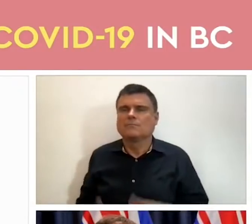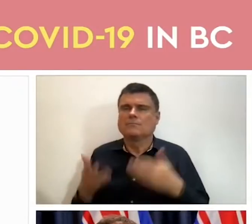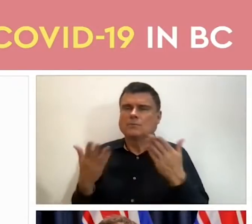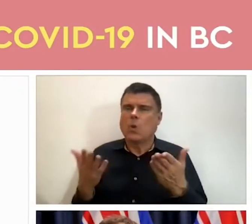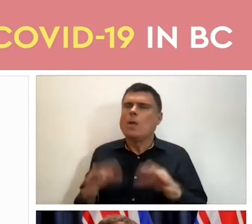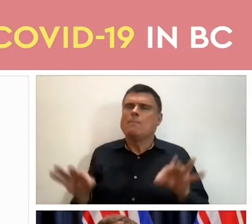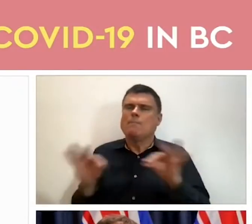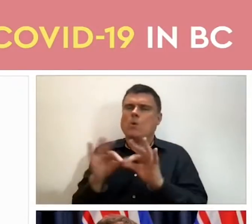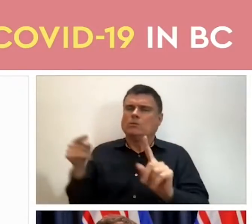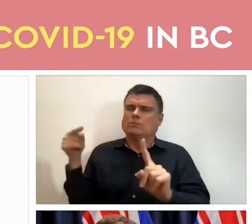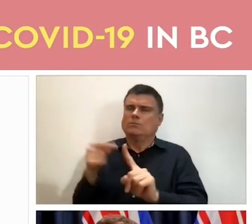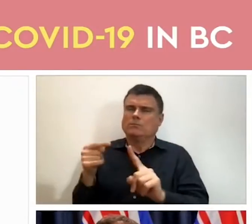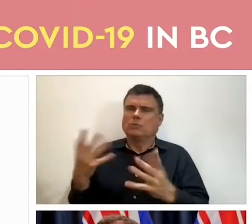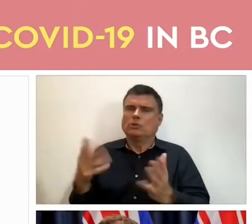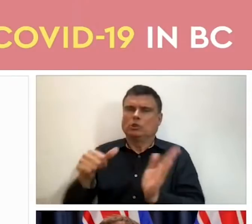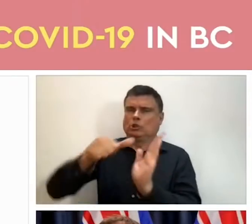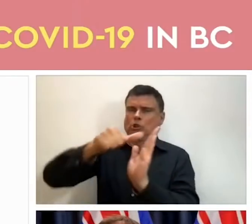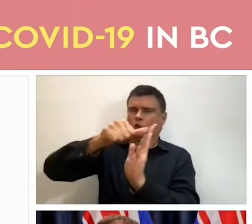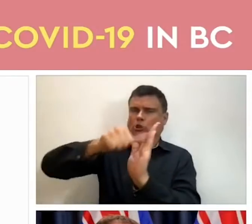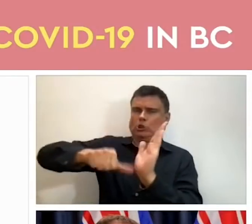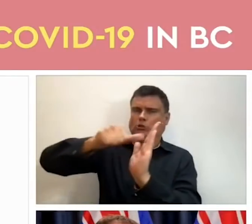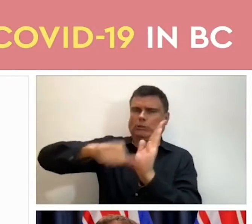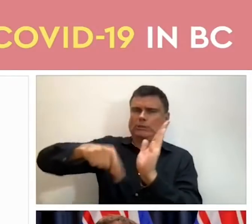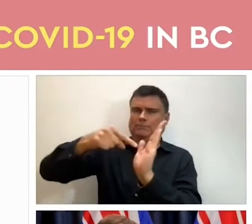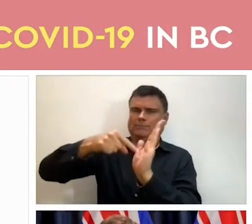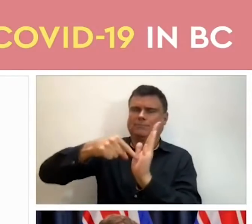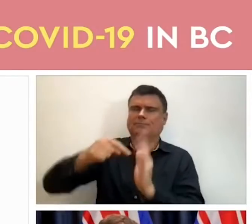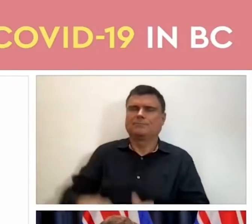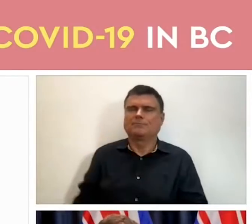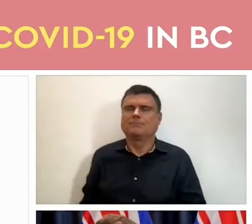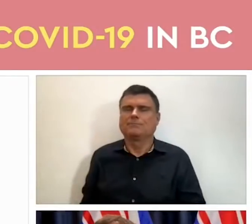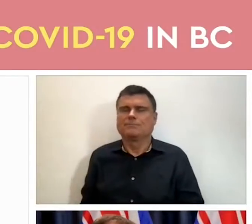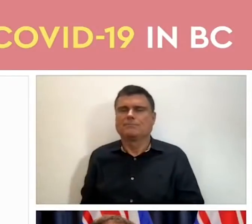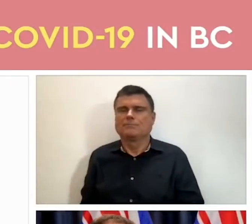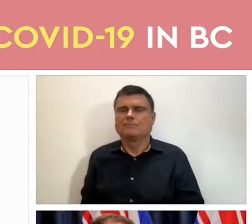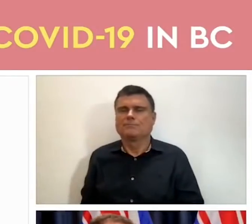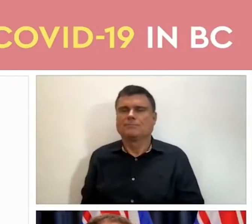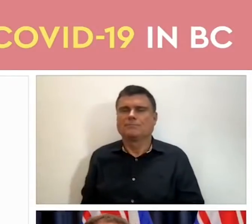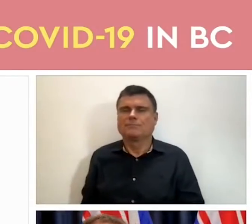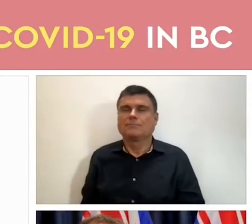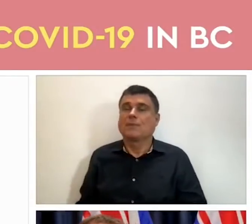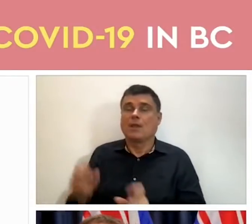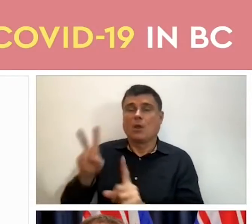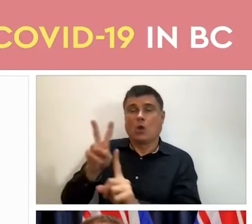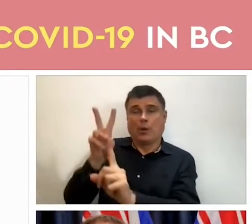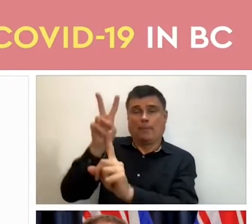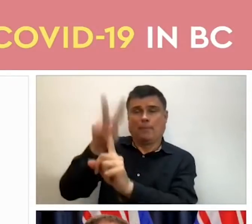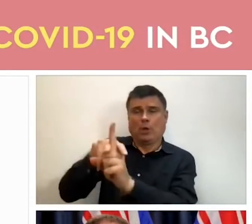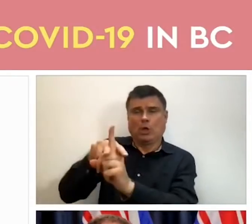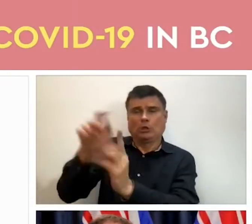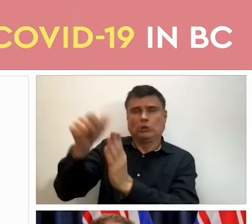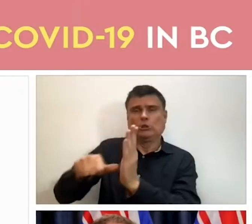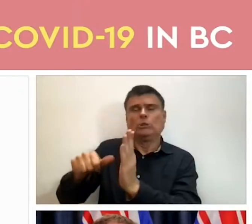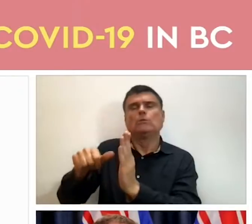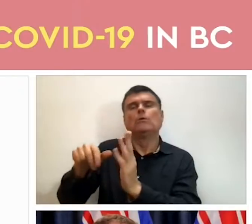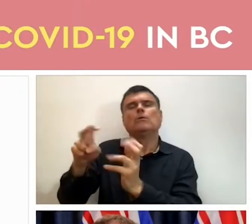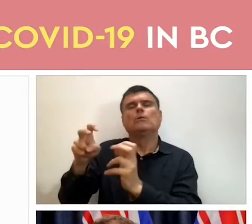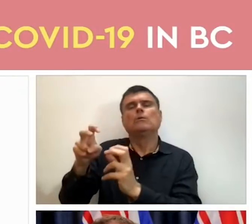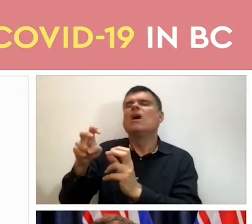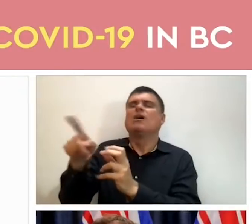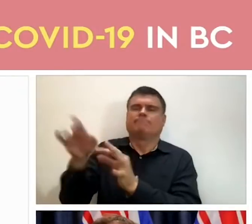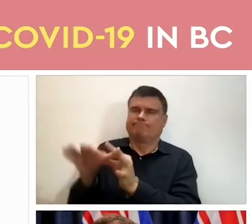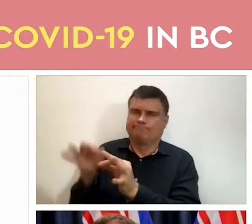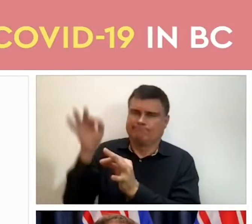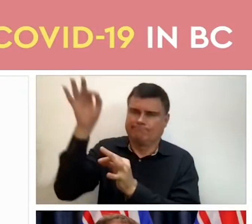surgeries. Scheduled surgeries will be postponed, scheduled non-urgent surgeries, I should say, will be postponed, starting January